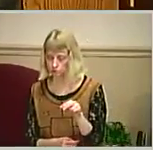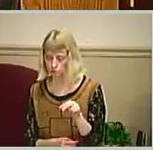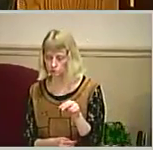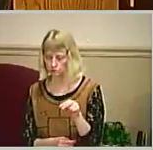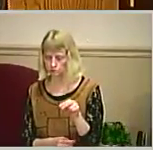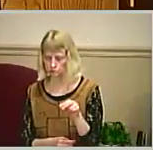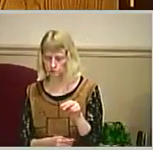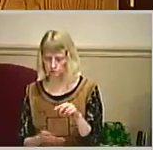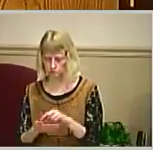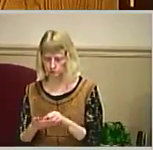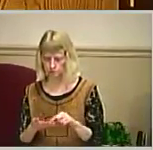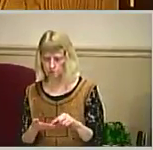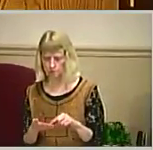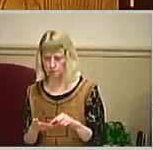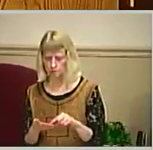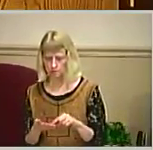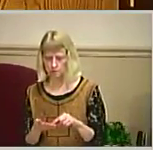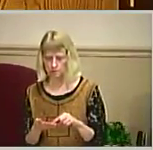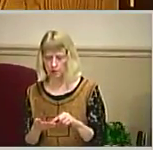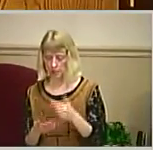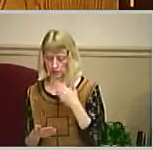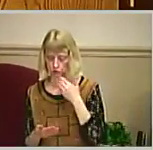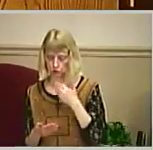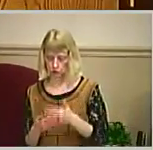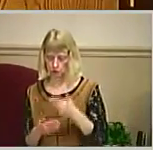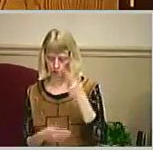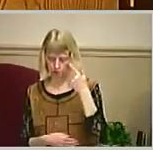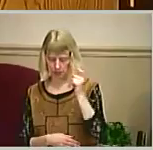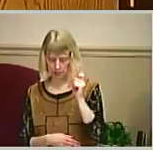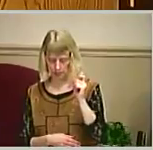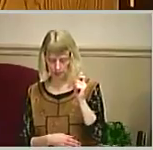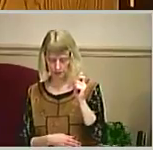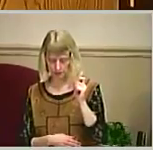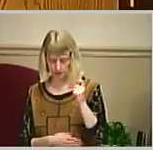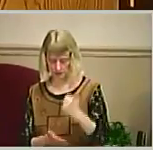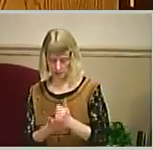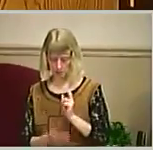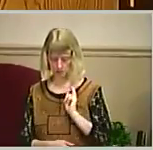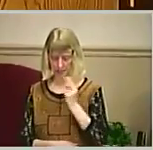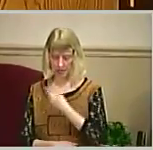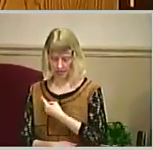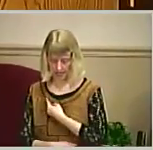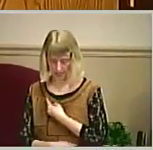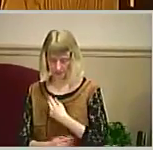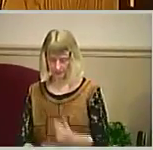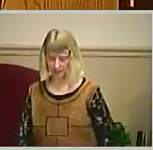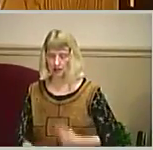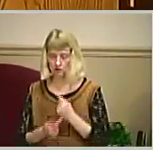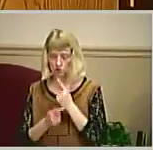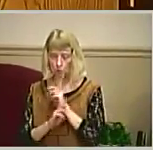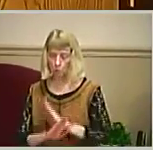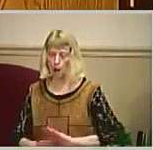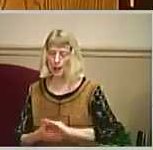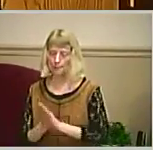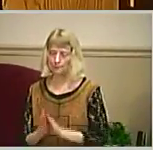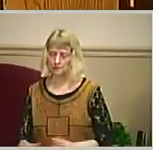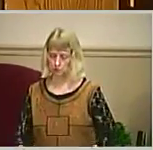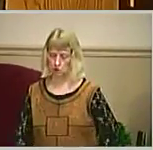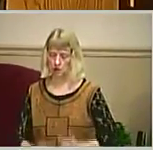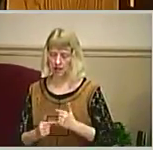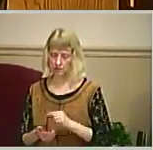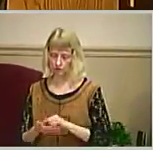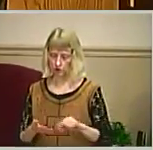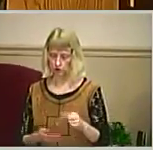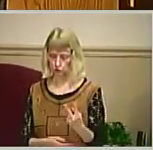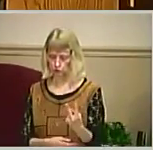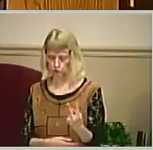the text. First of all, it's good because it enables us to live a quiet and peaceable life. You see it there in verse